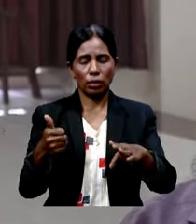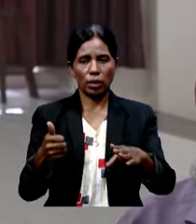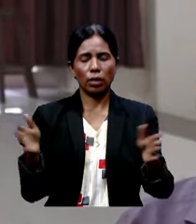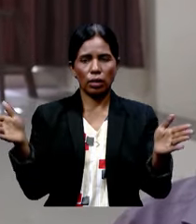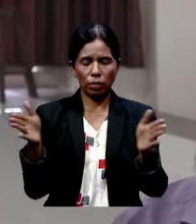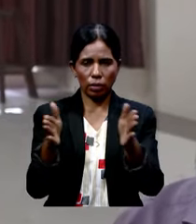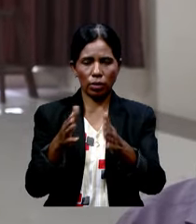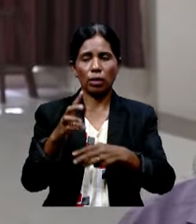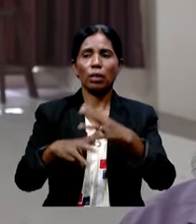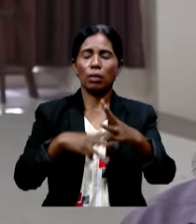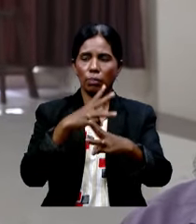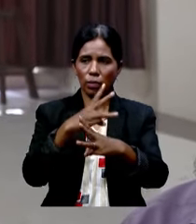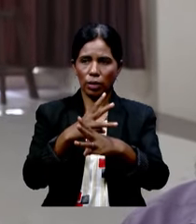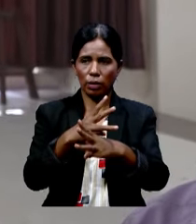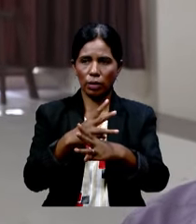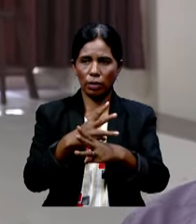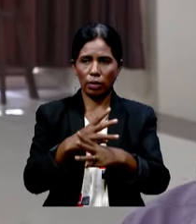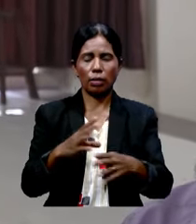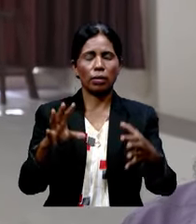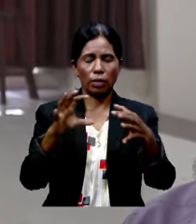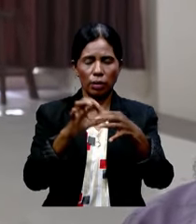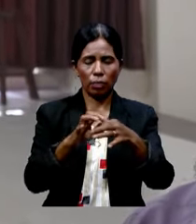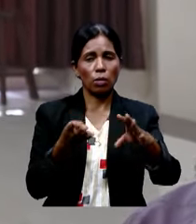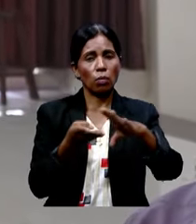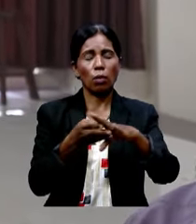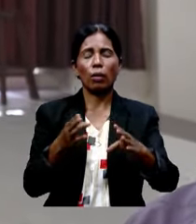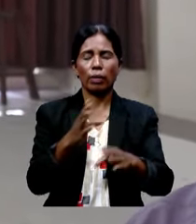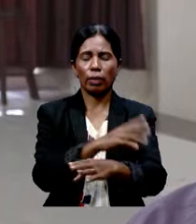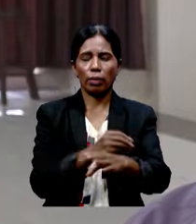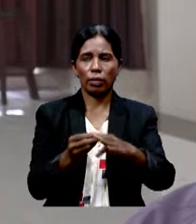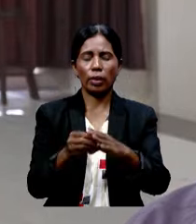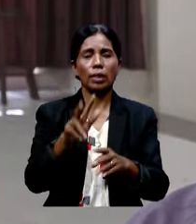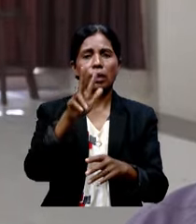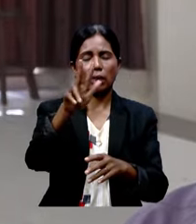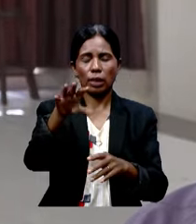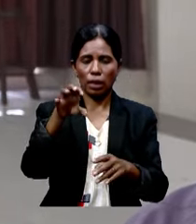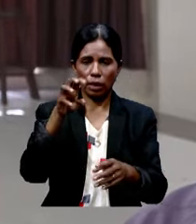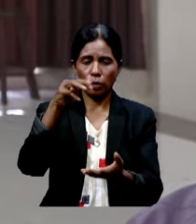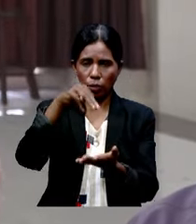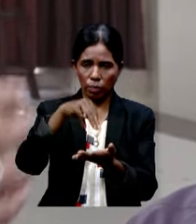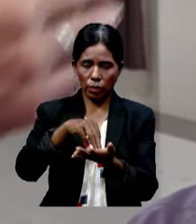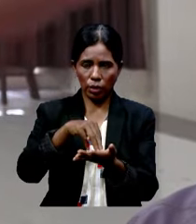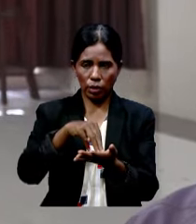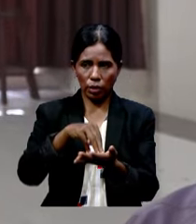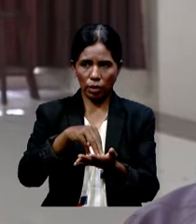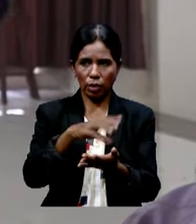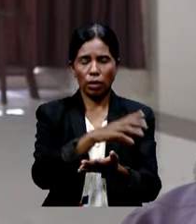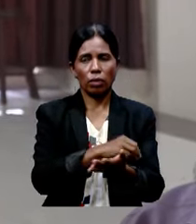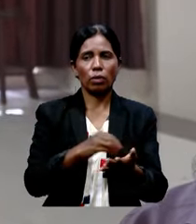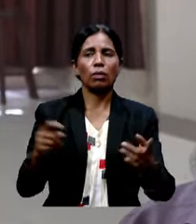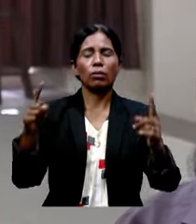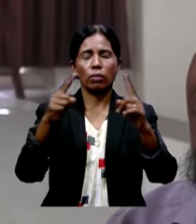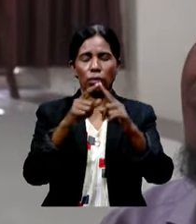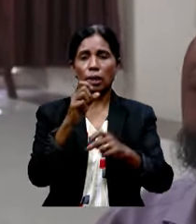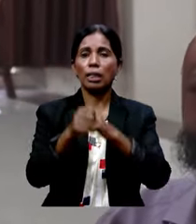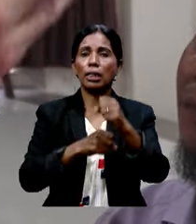in the world. At the moment from the World Bank, it's about $300 million. And that money is for 40